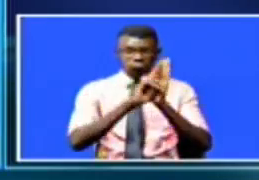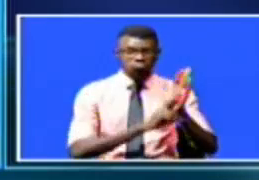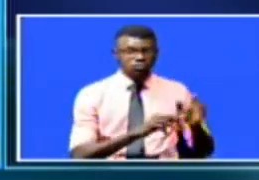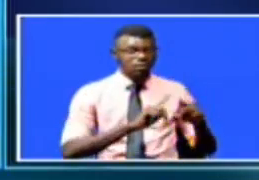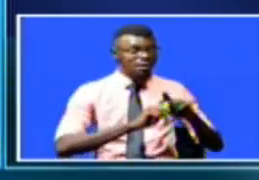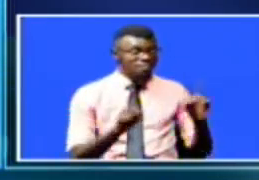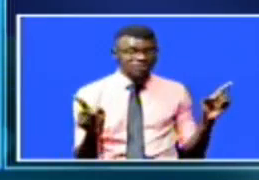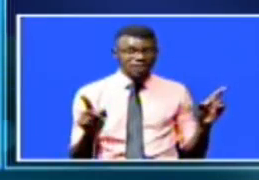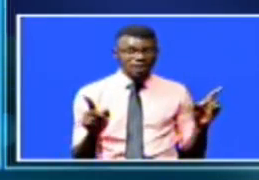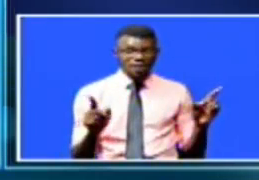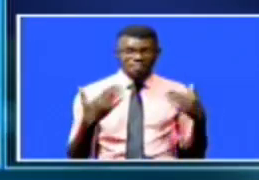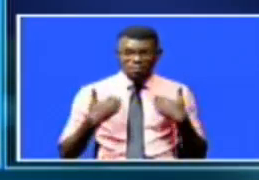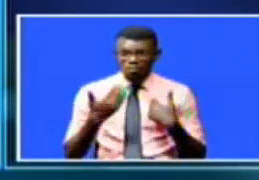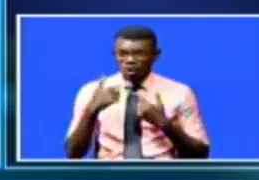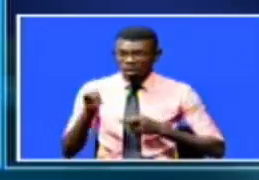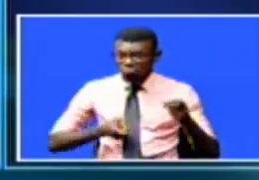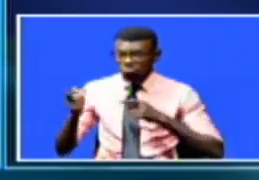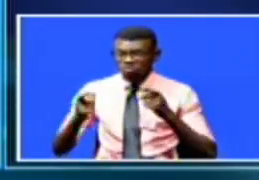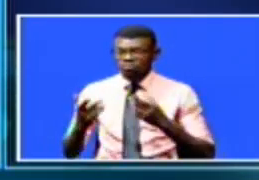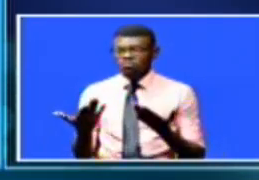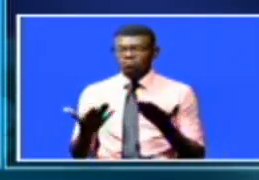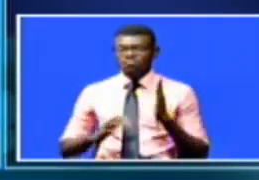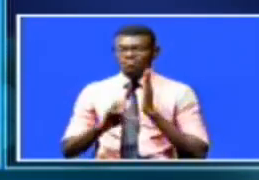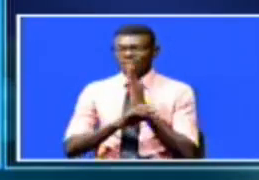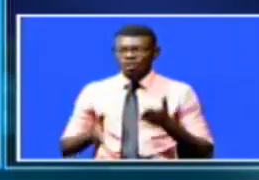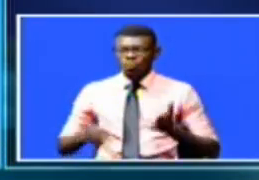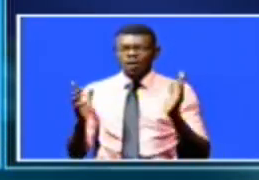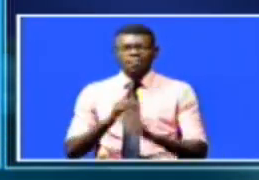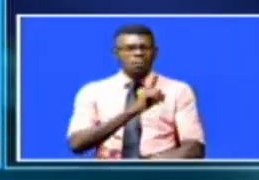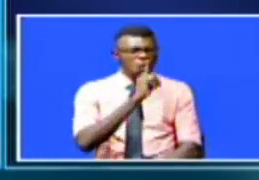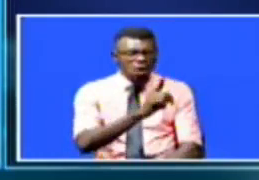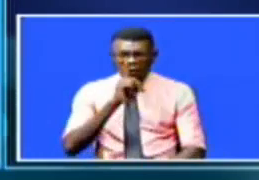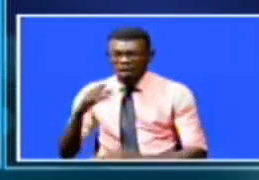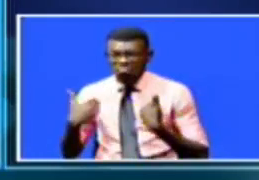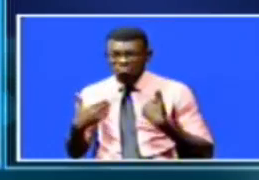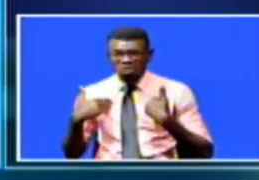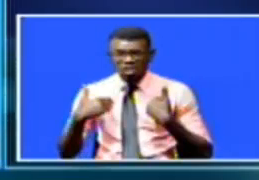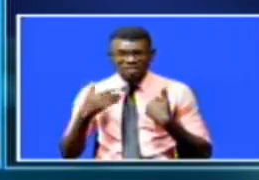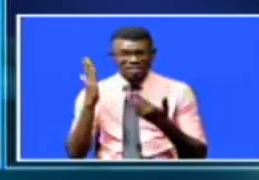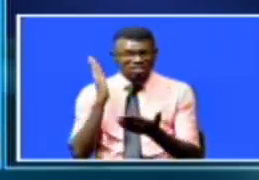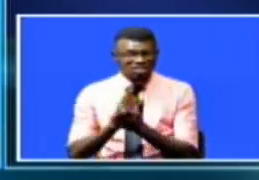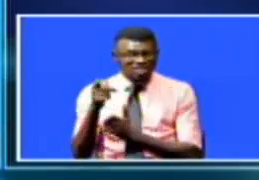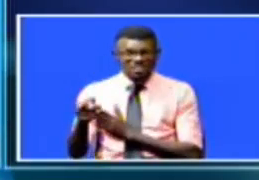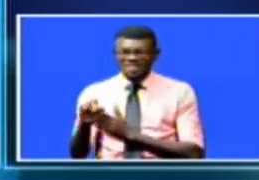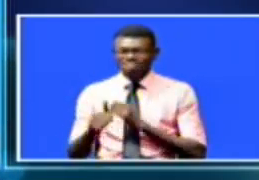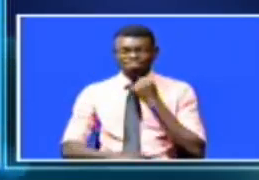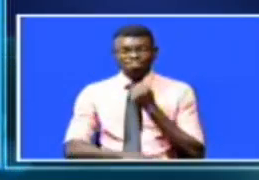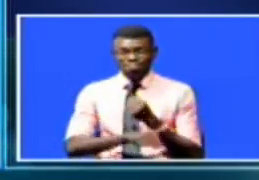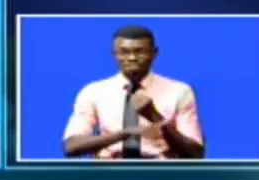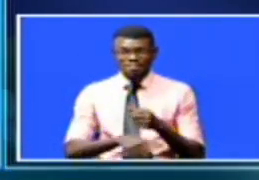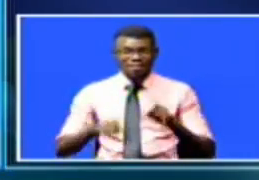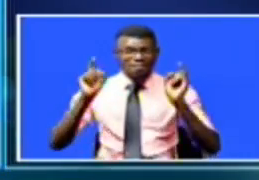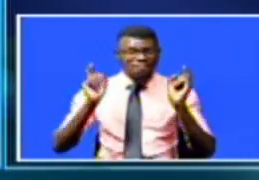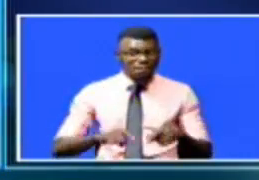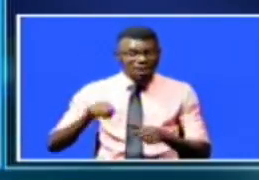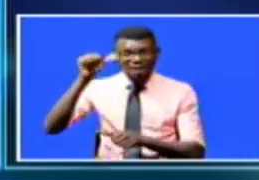we are running a country in a way that it is dictatorial, those are very, very dangerous things. And we have got to